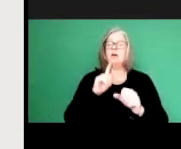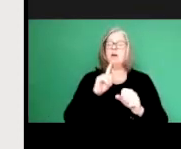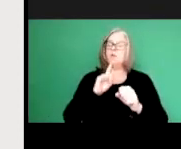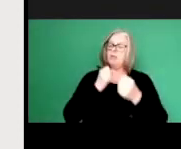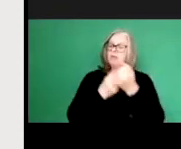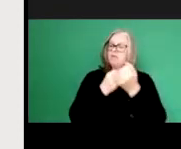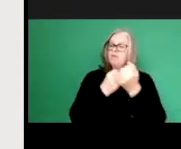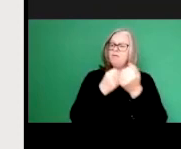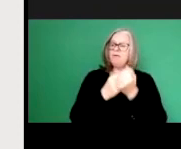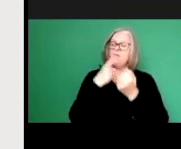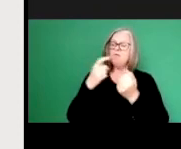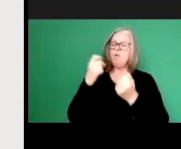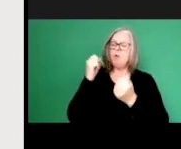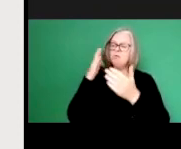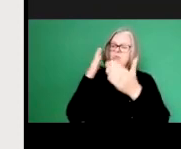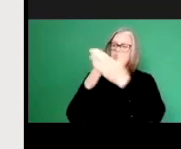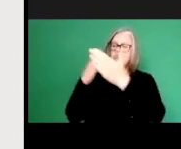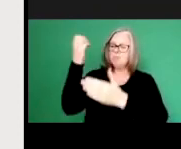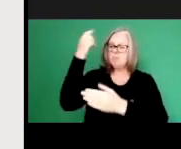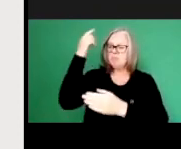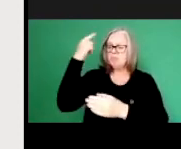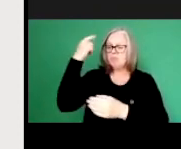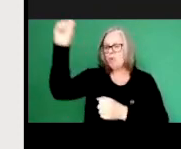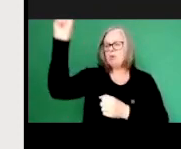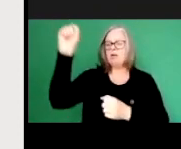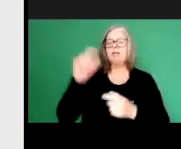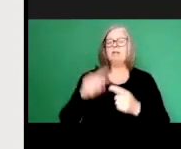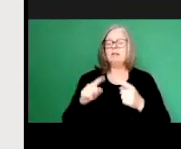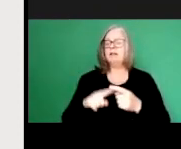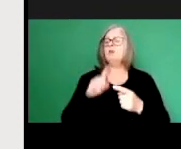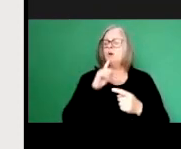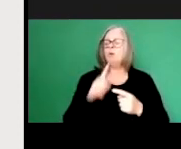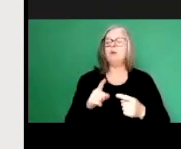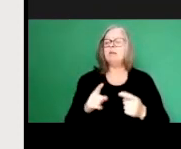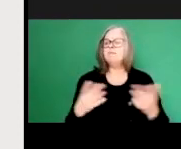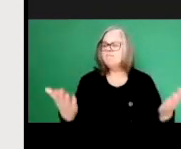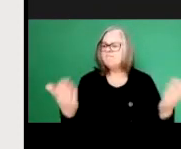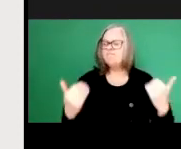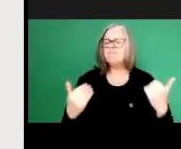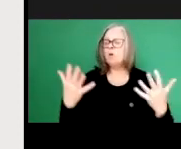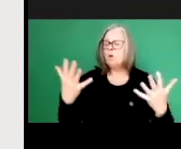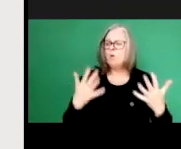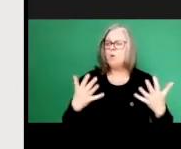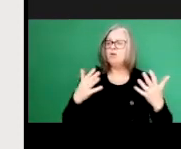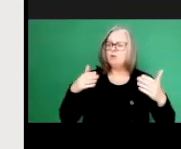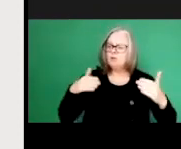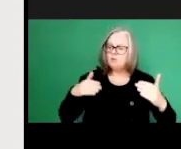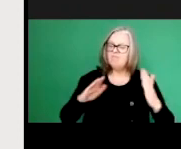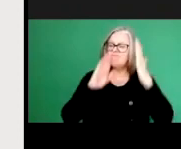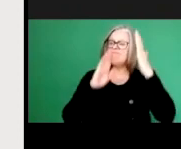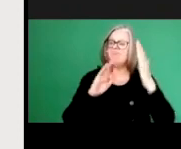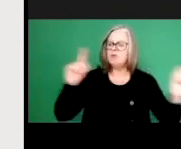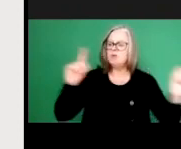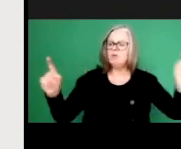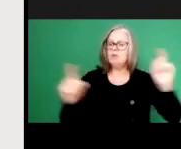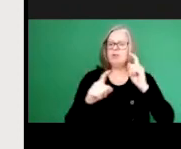extractive capitalist context that invites the deaths, that revels in it, that's structured around it, of nature, peoples, and planet.